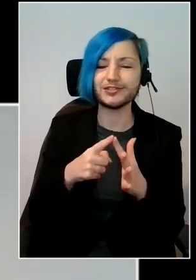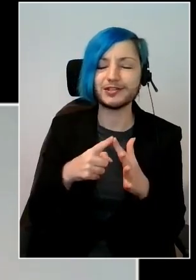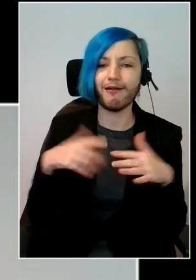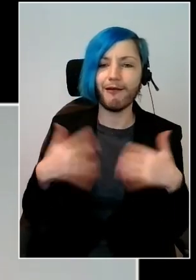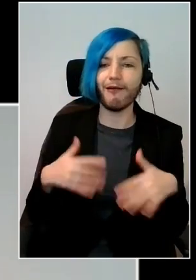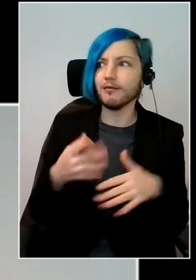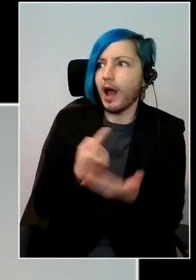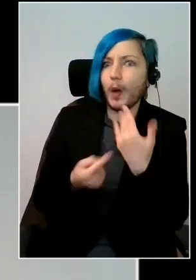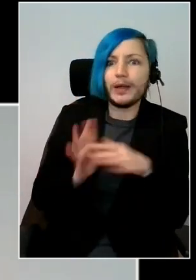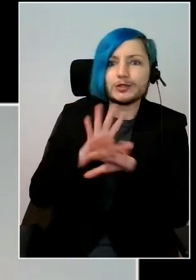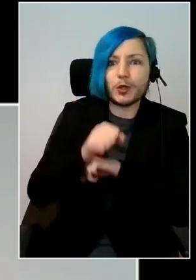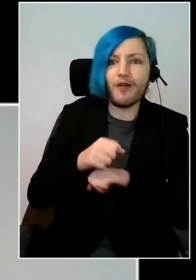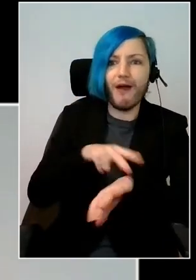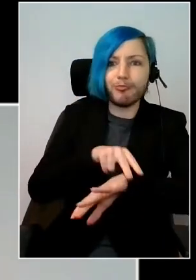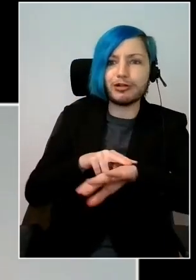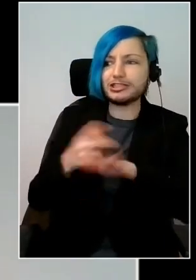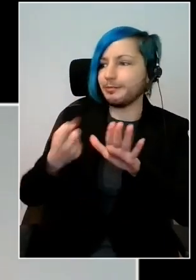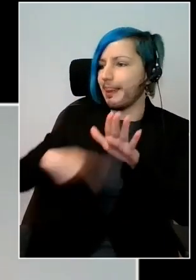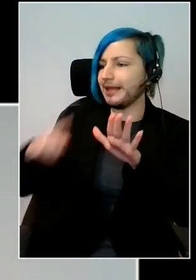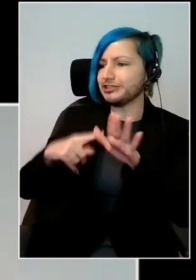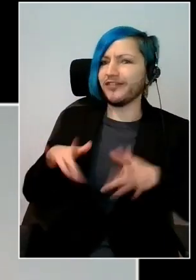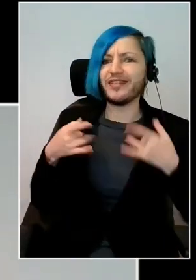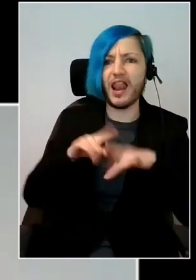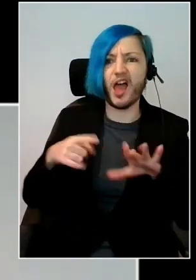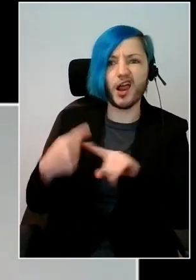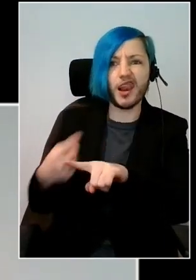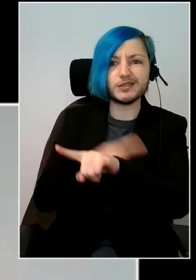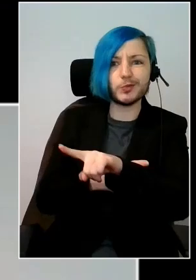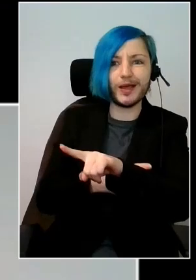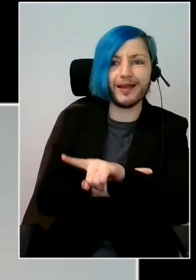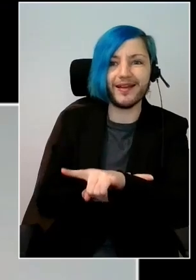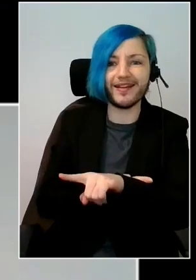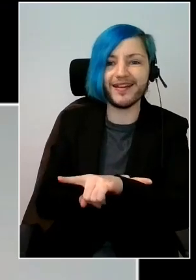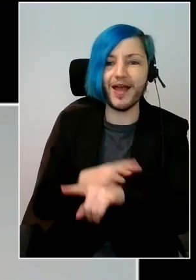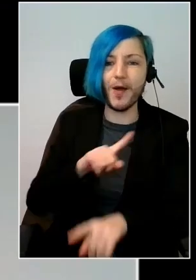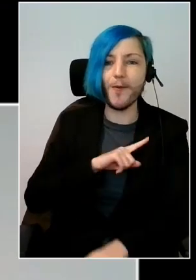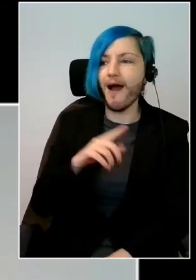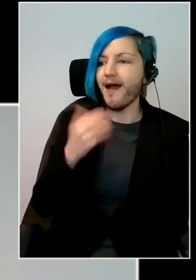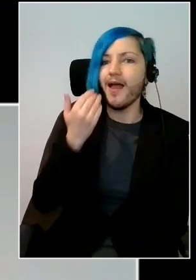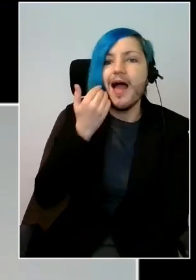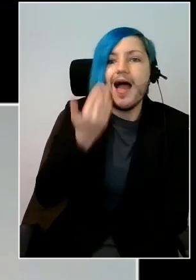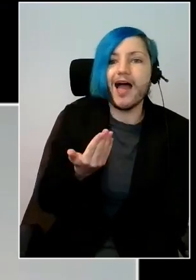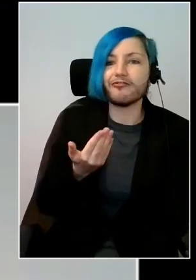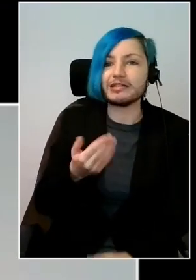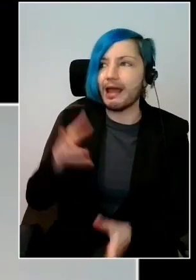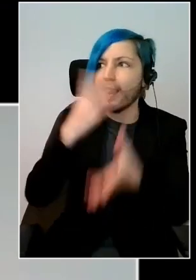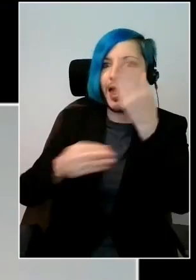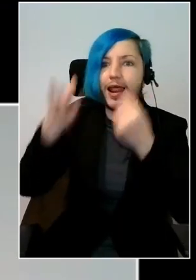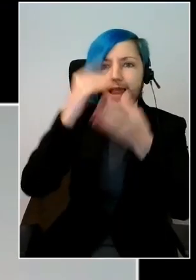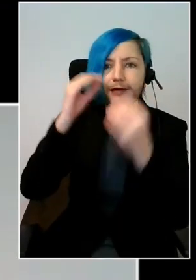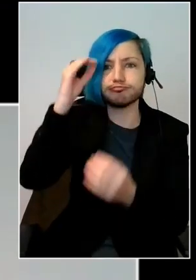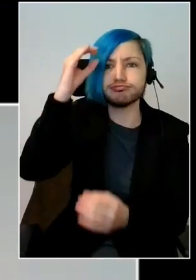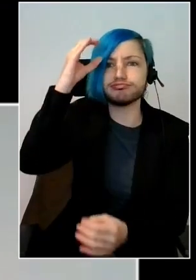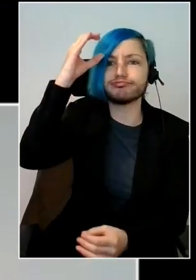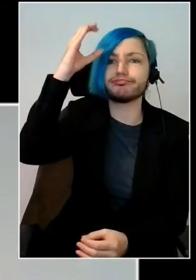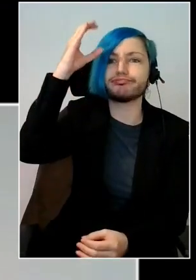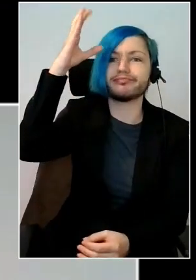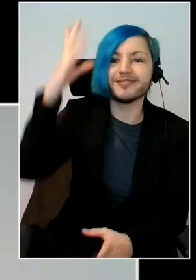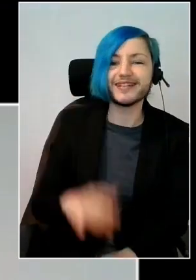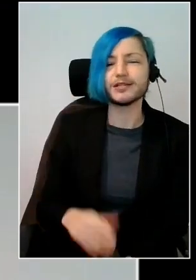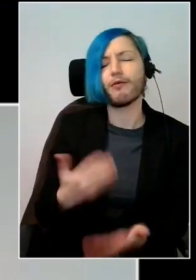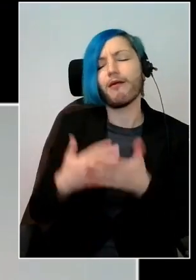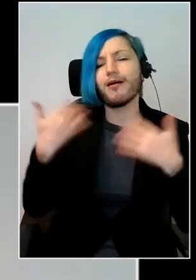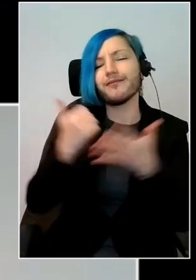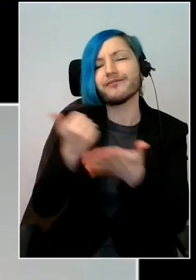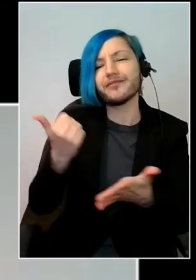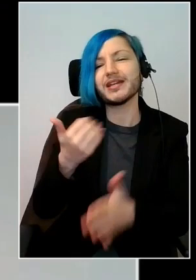about a year ago, which feels just like it was last week, because every day is a huge learning day. So this is just fantastic. Thank you so